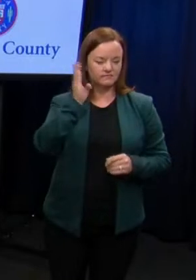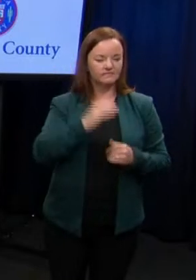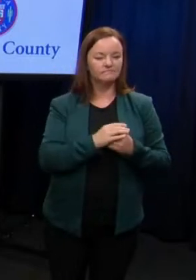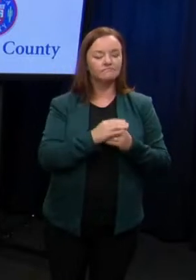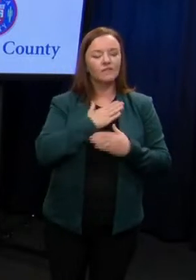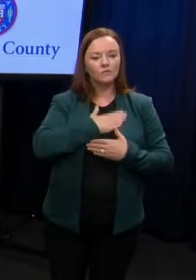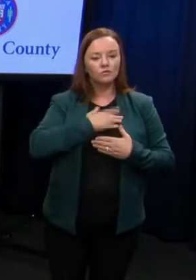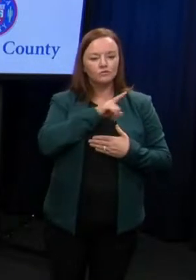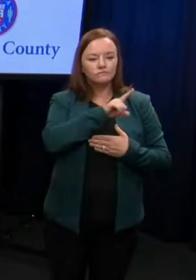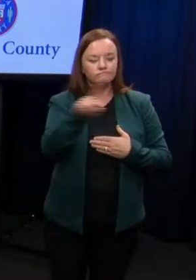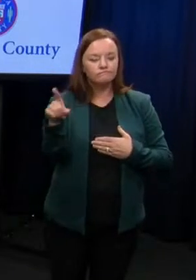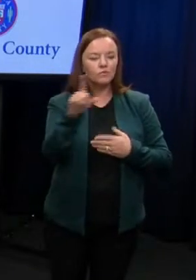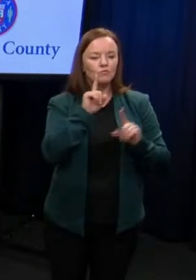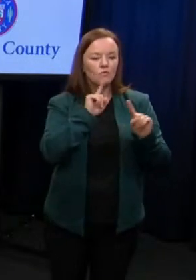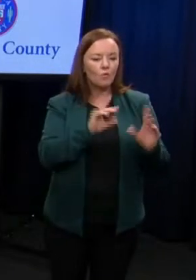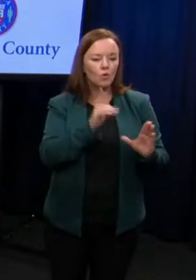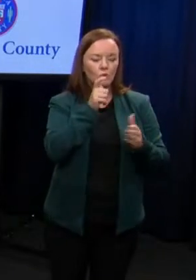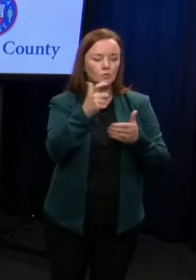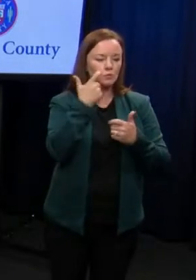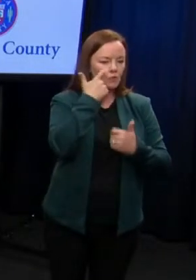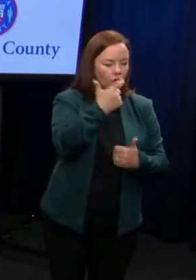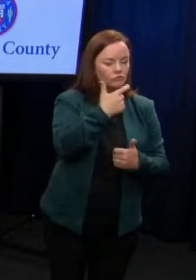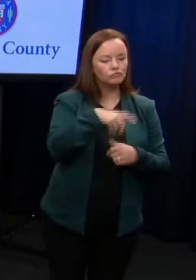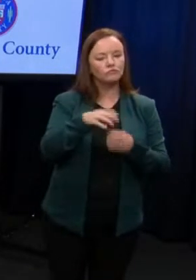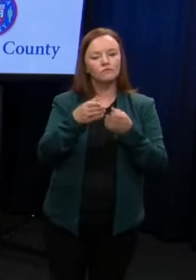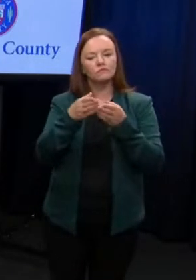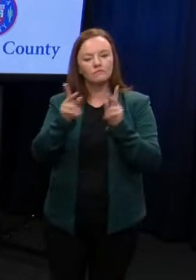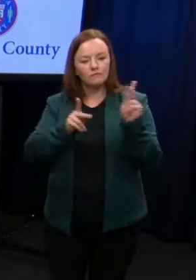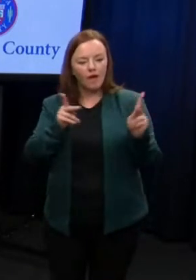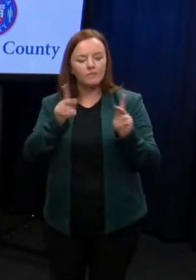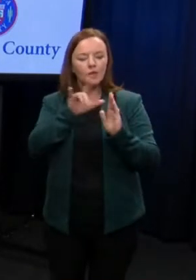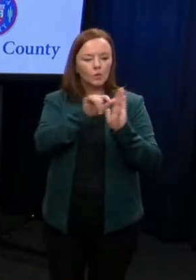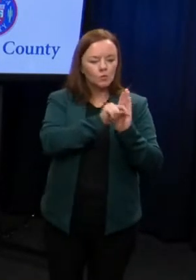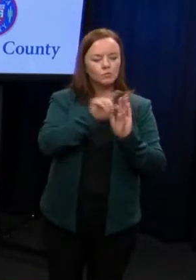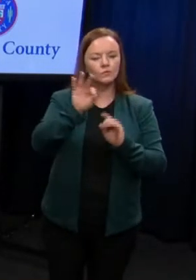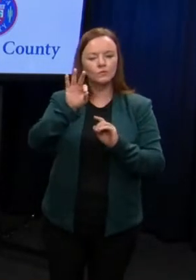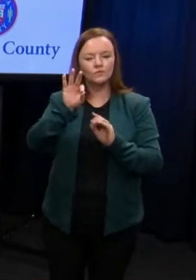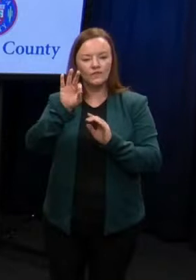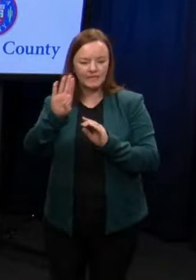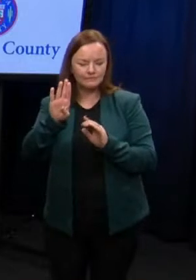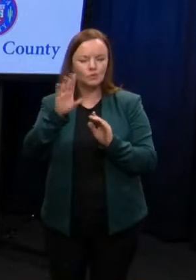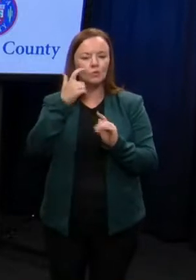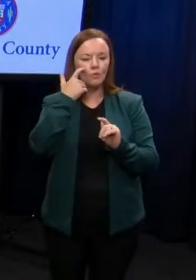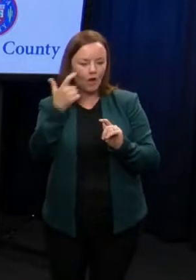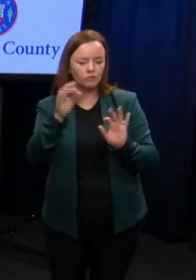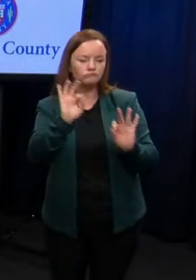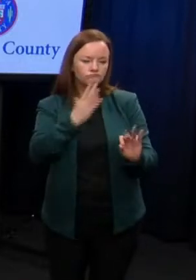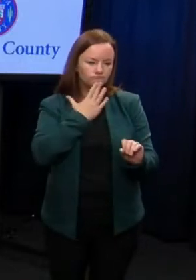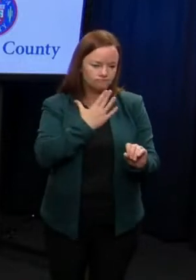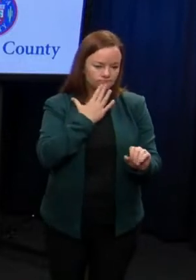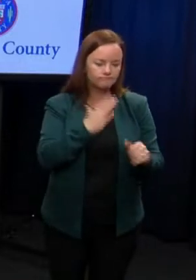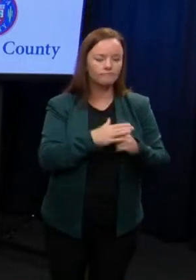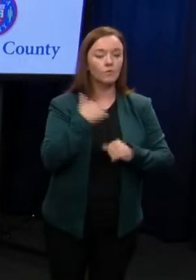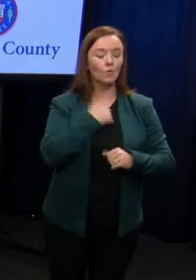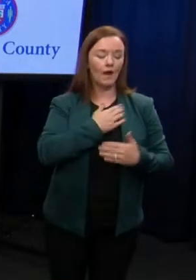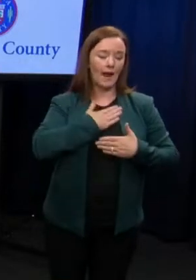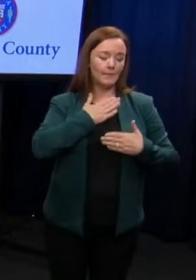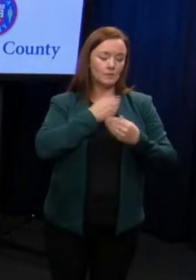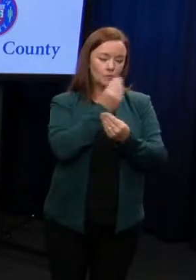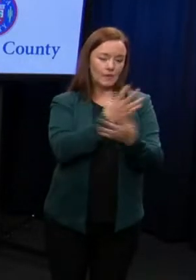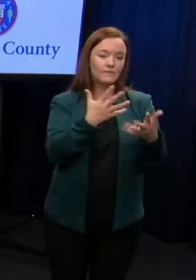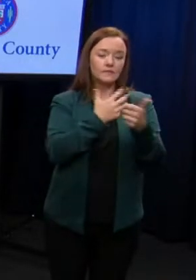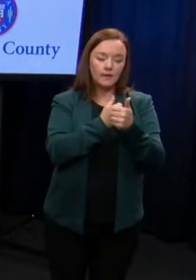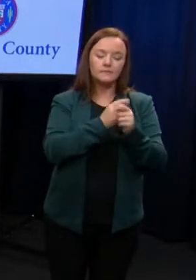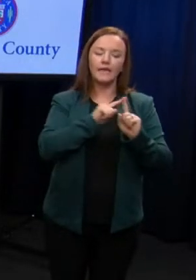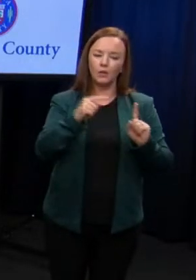appreciate all the reporters that joined us today, and those of you in the public watching on YouTube or Facebook. We're happy to give this update. We certainly wish we were